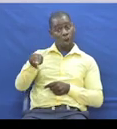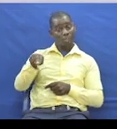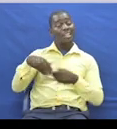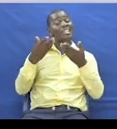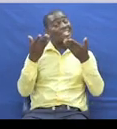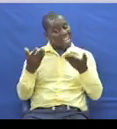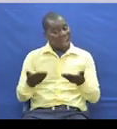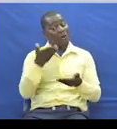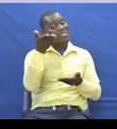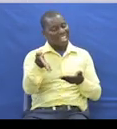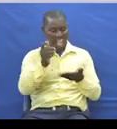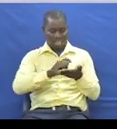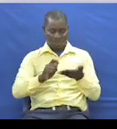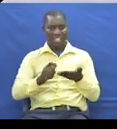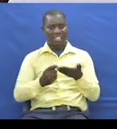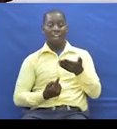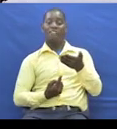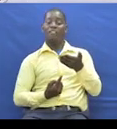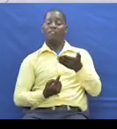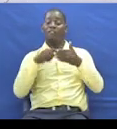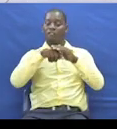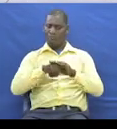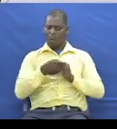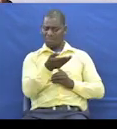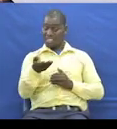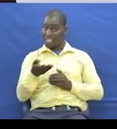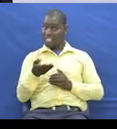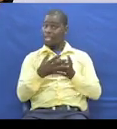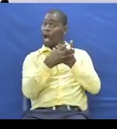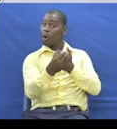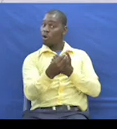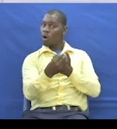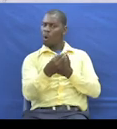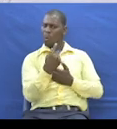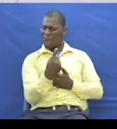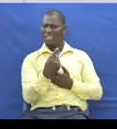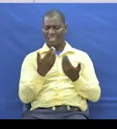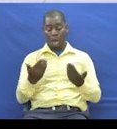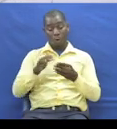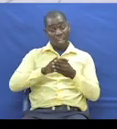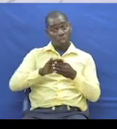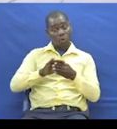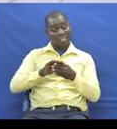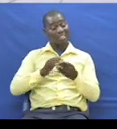Now, dear student, from this model is the one up to now we are now using